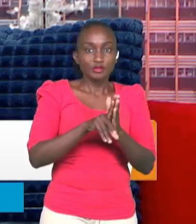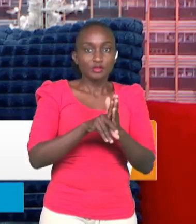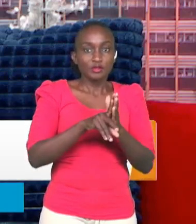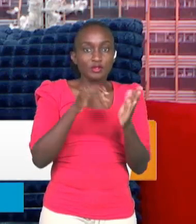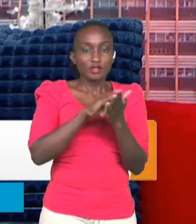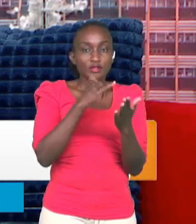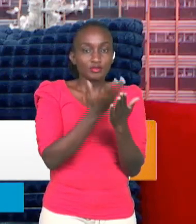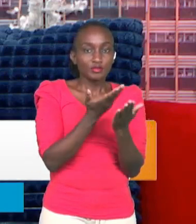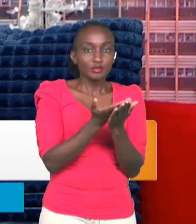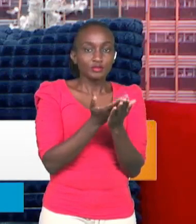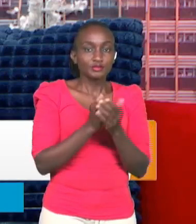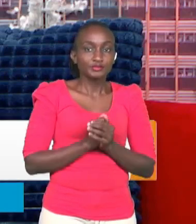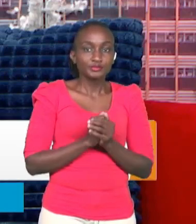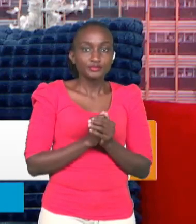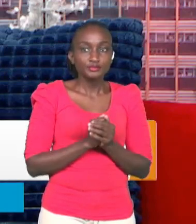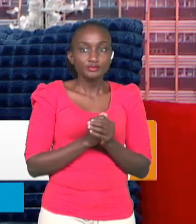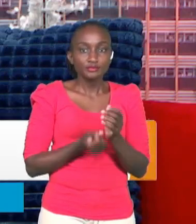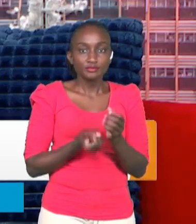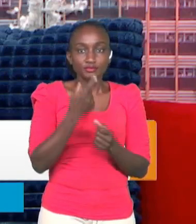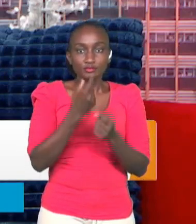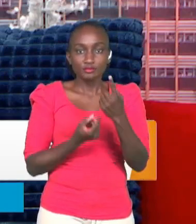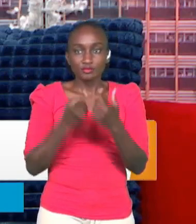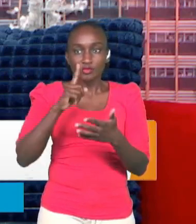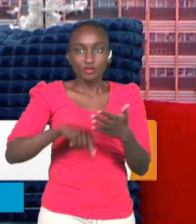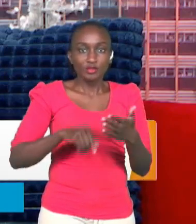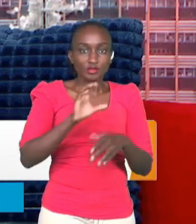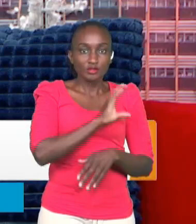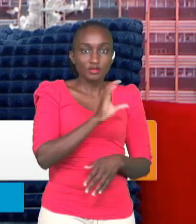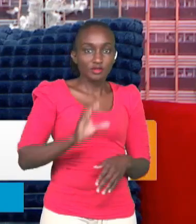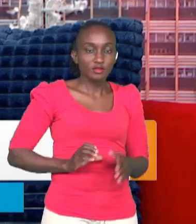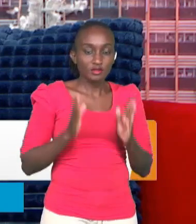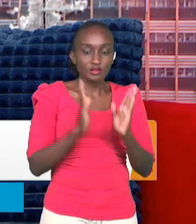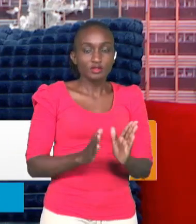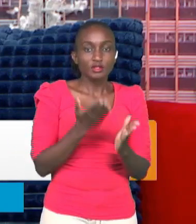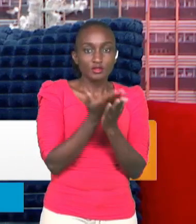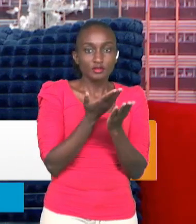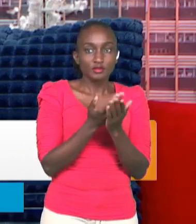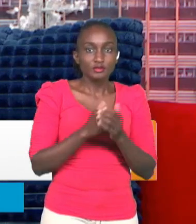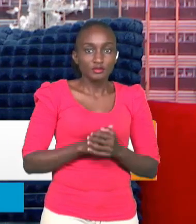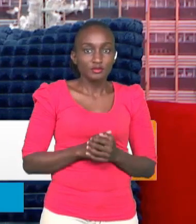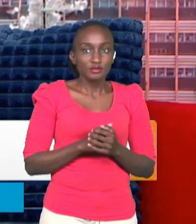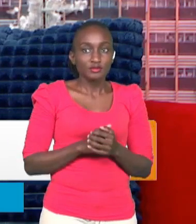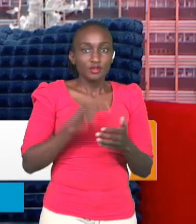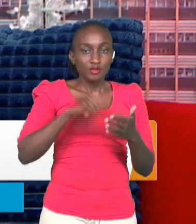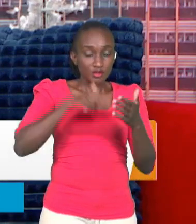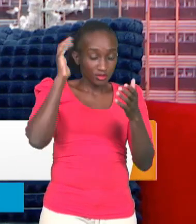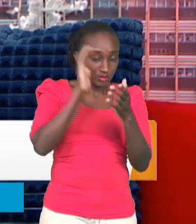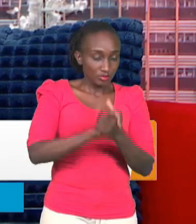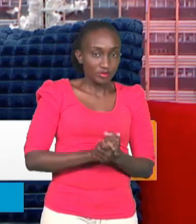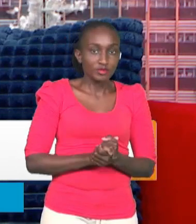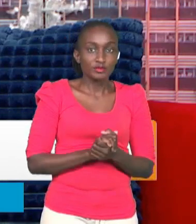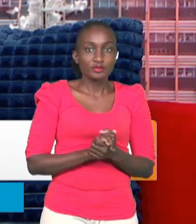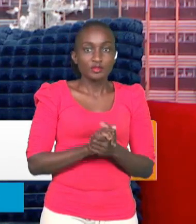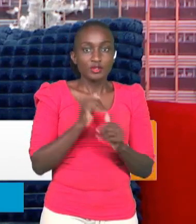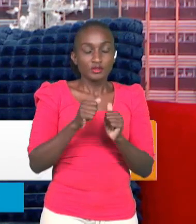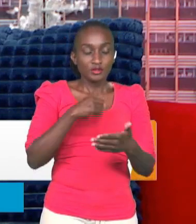actually arise from what the Christians are proposing, you know, in terms of what they believe should be the right thing to be